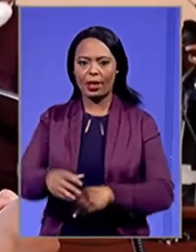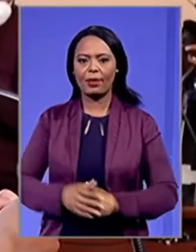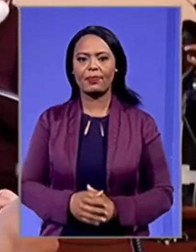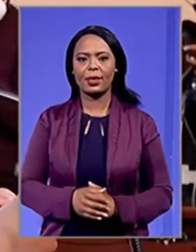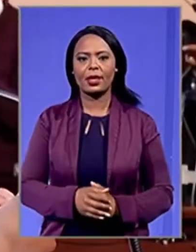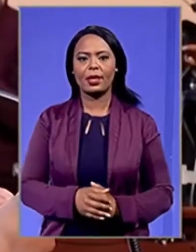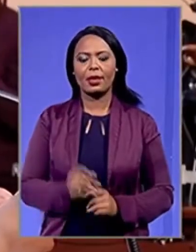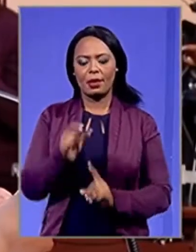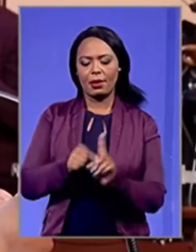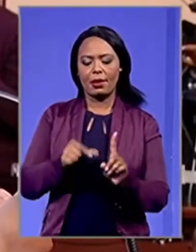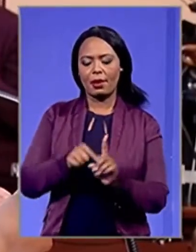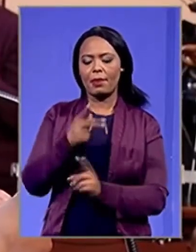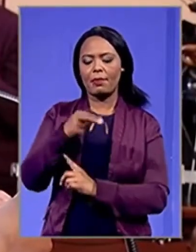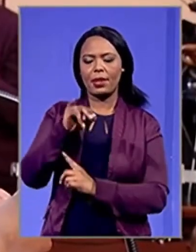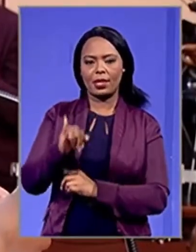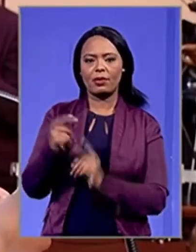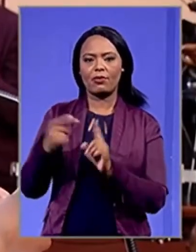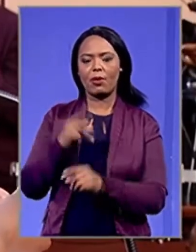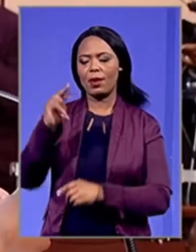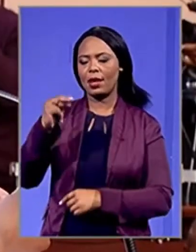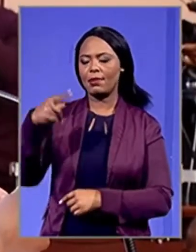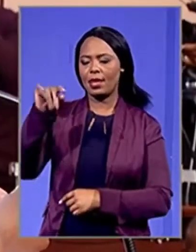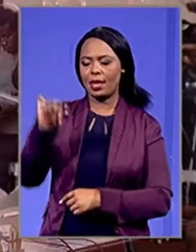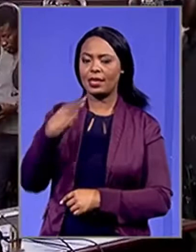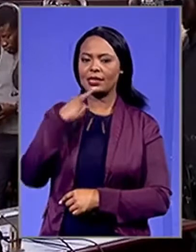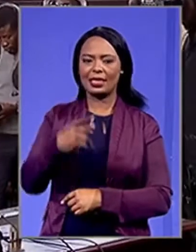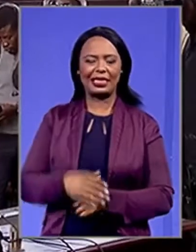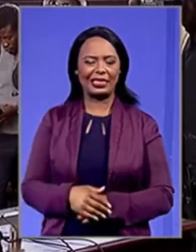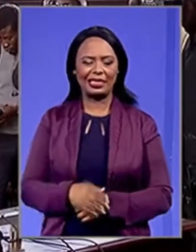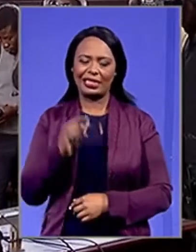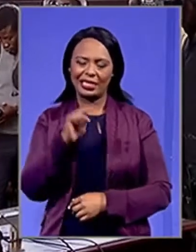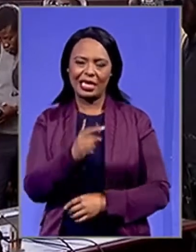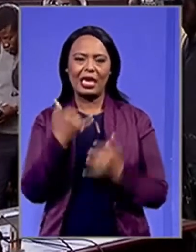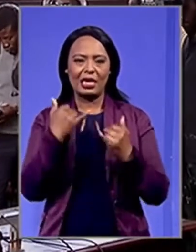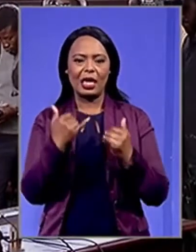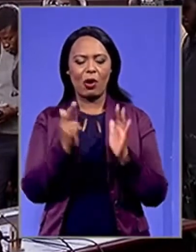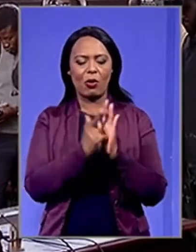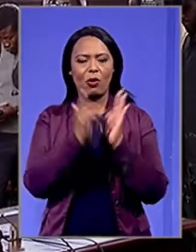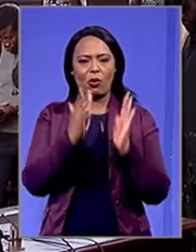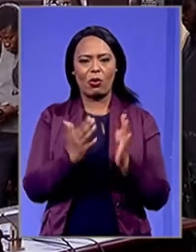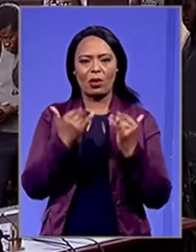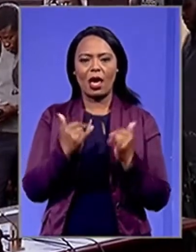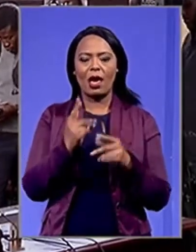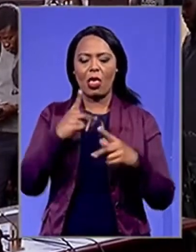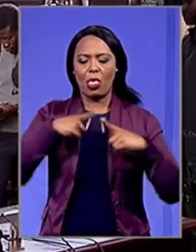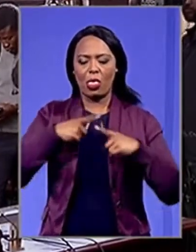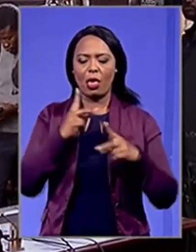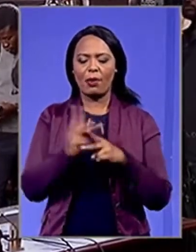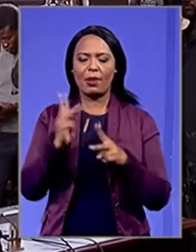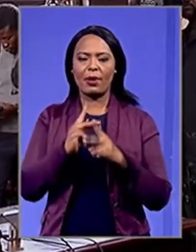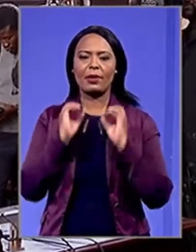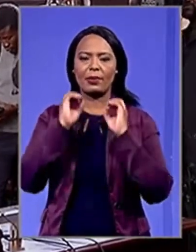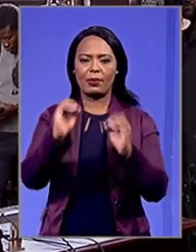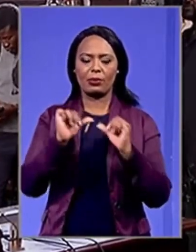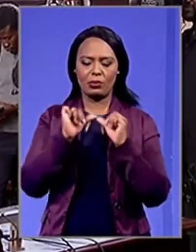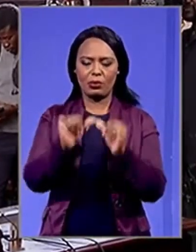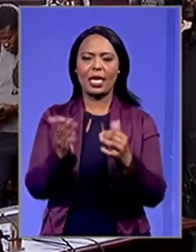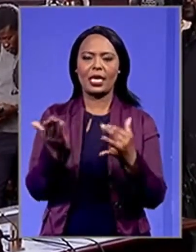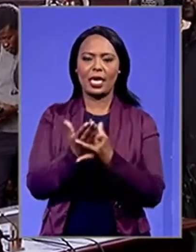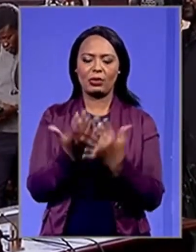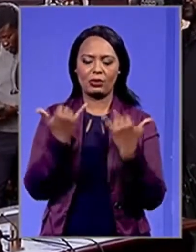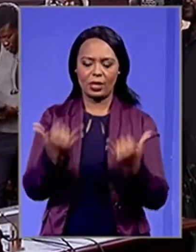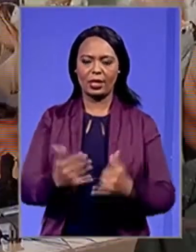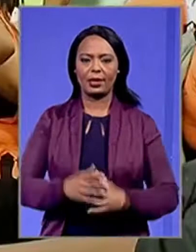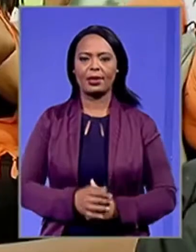Pinim Jonondwane wa NPA o gateletse ntlha ya gore botshotshisi mo kgetseng eno bone bo sa ipaakanyetsa go tswelela ka kgetsi